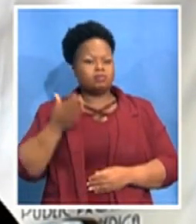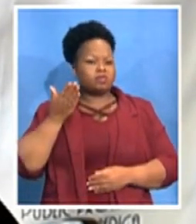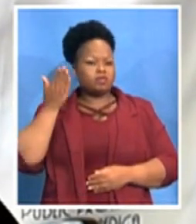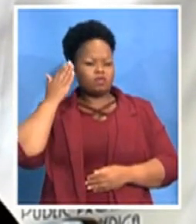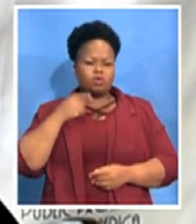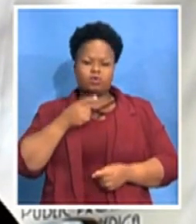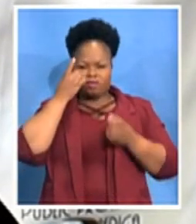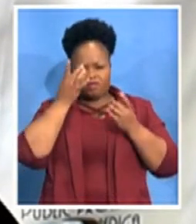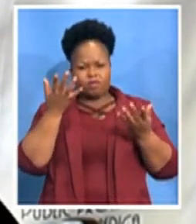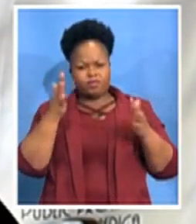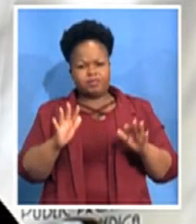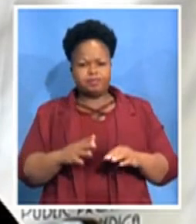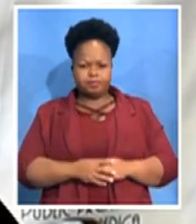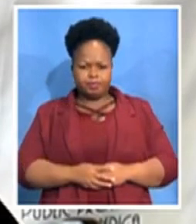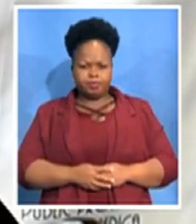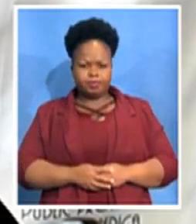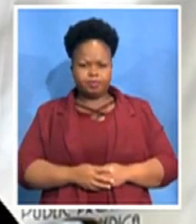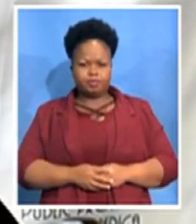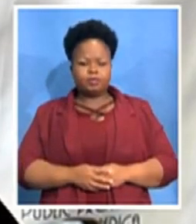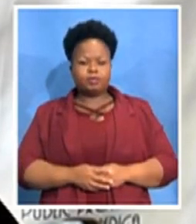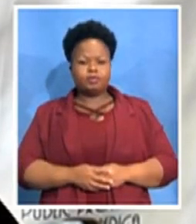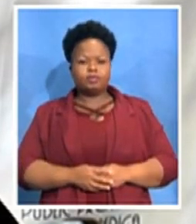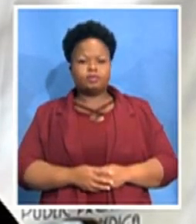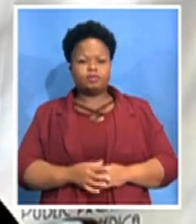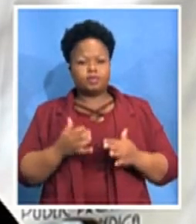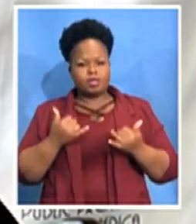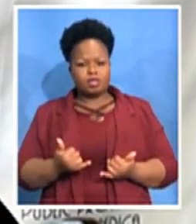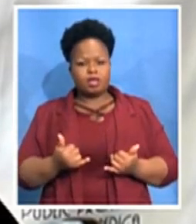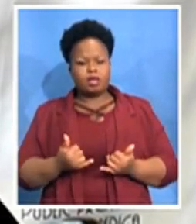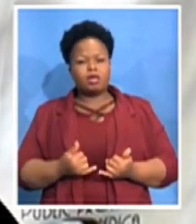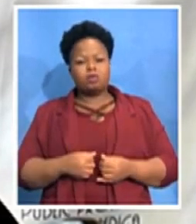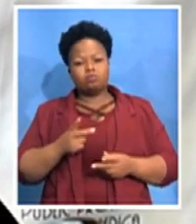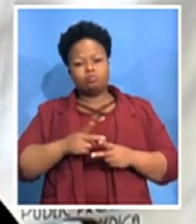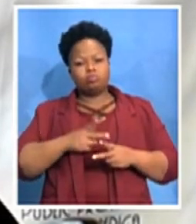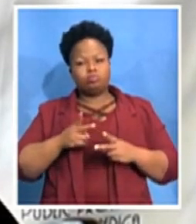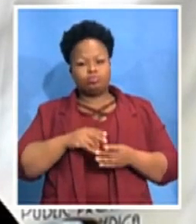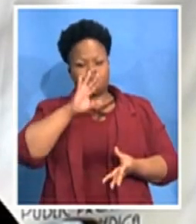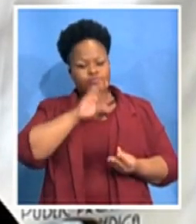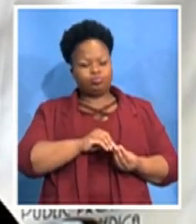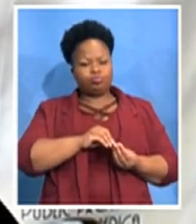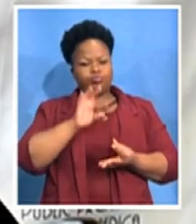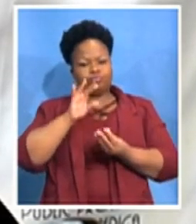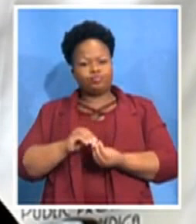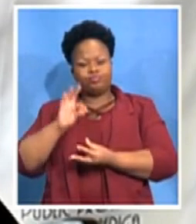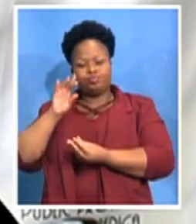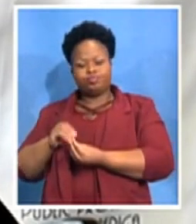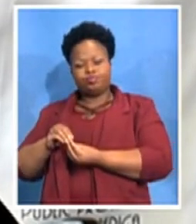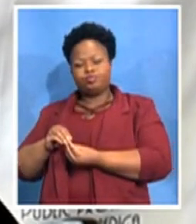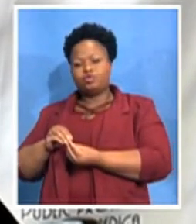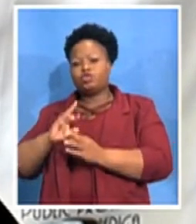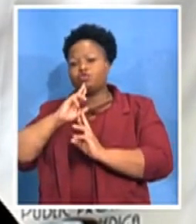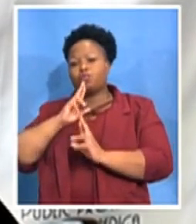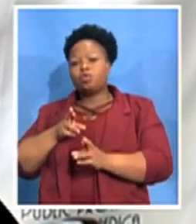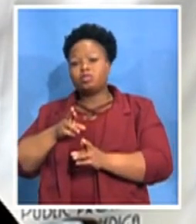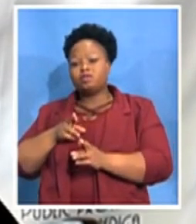we have now prepared a factual report on our observations. This report has been